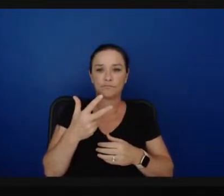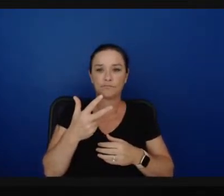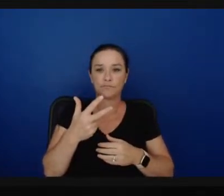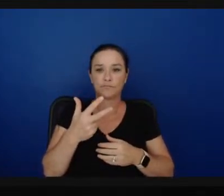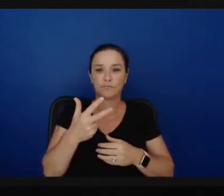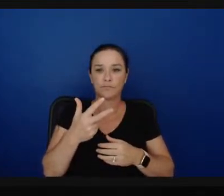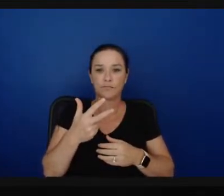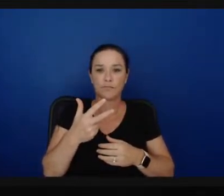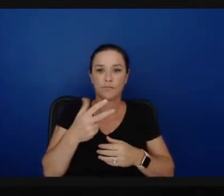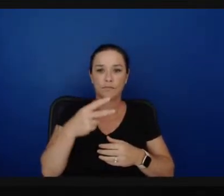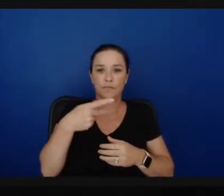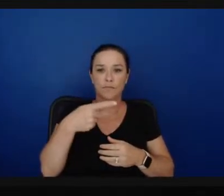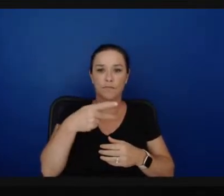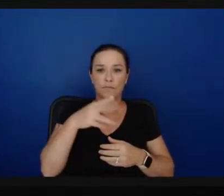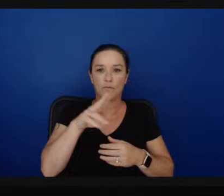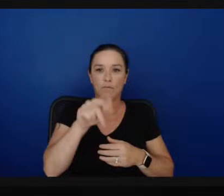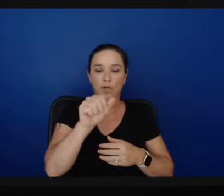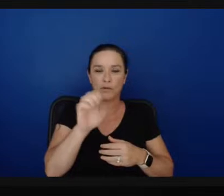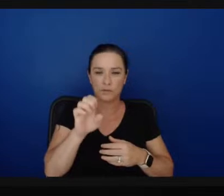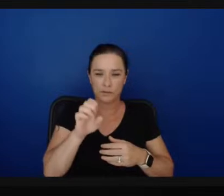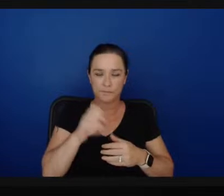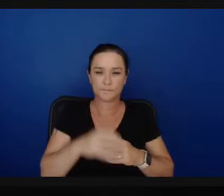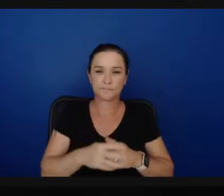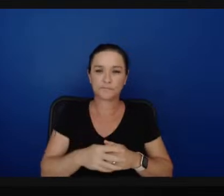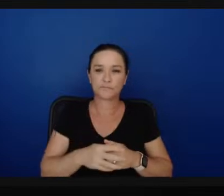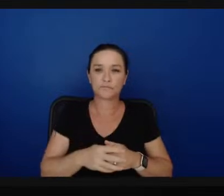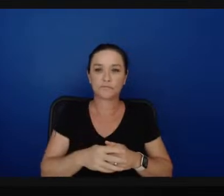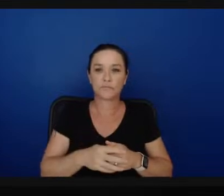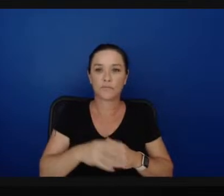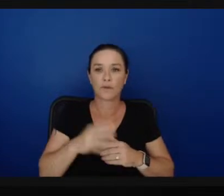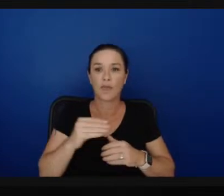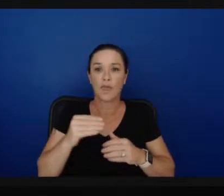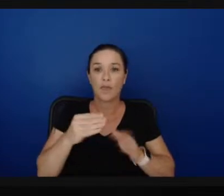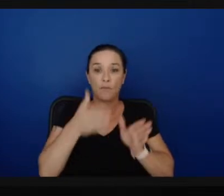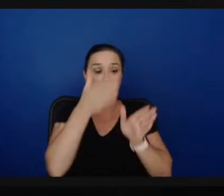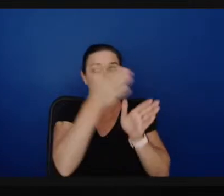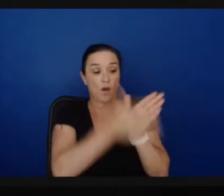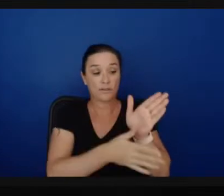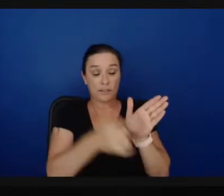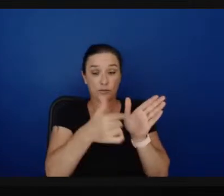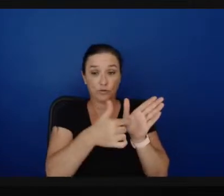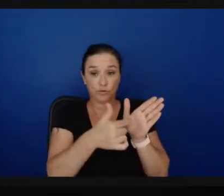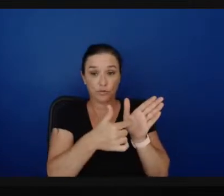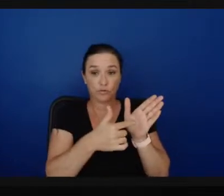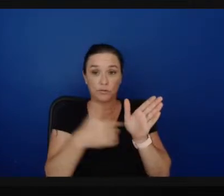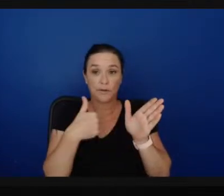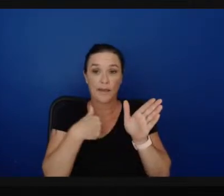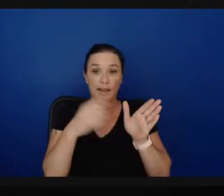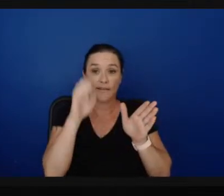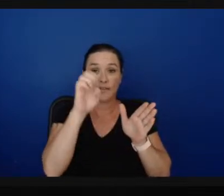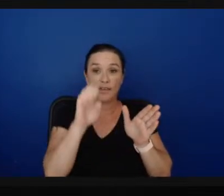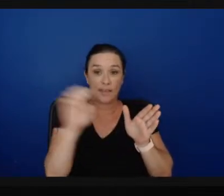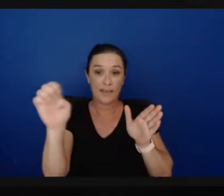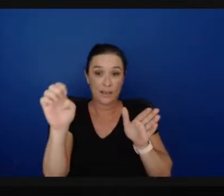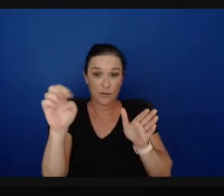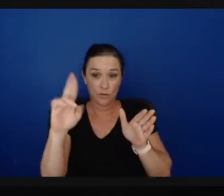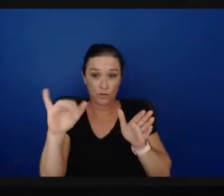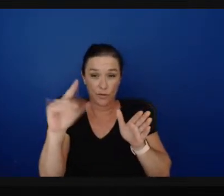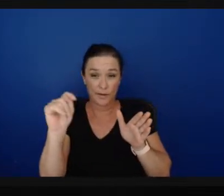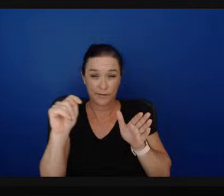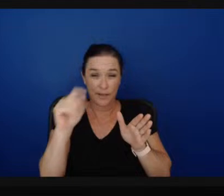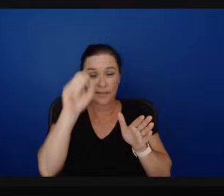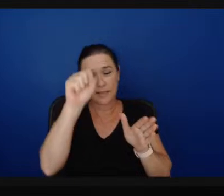pulses there. And looking in cross-section, there's our East Rift population and the Southwest